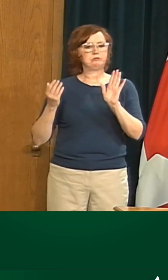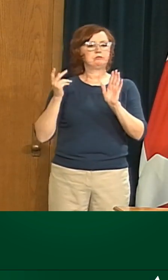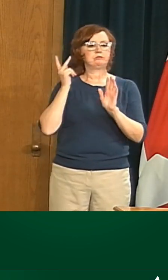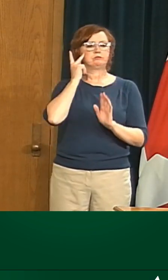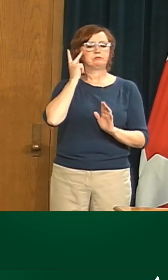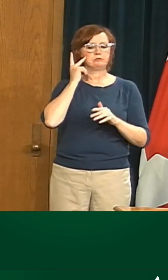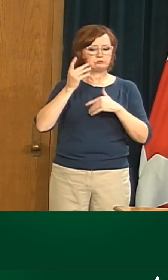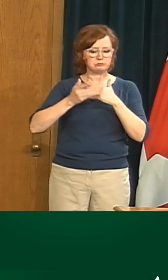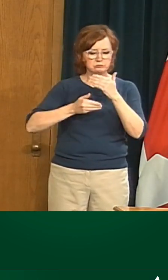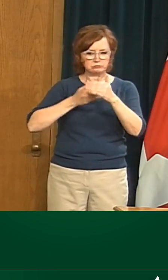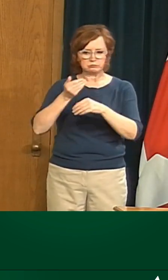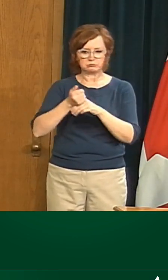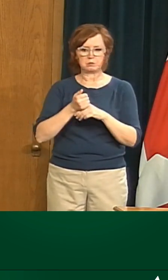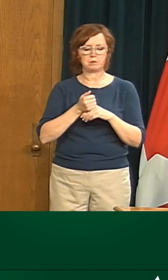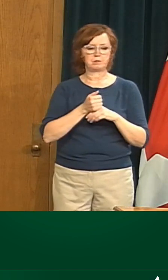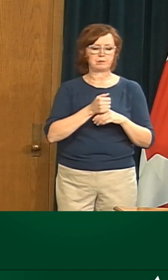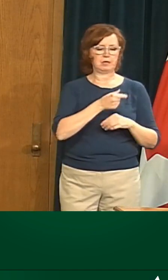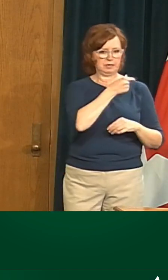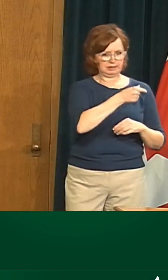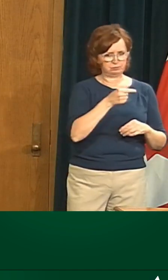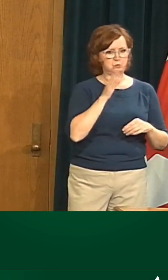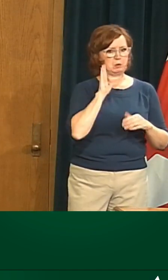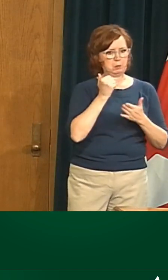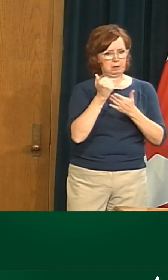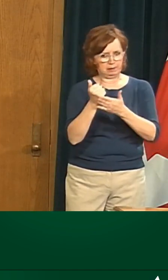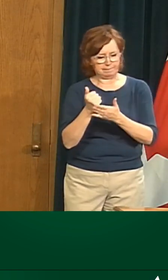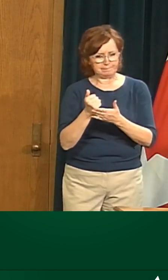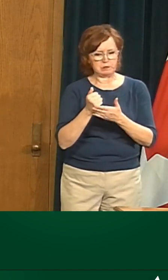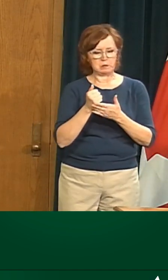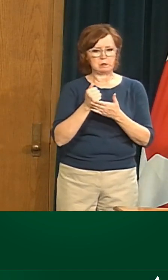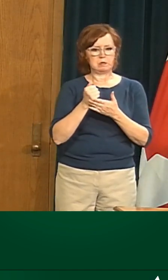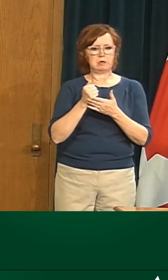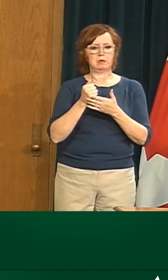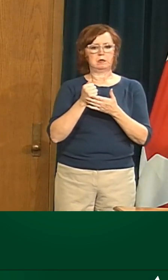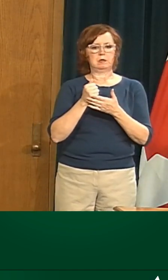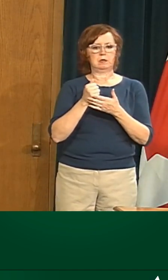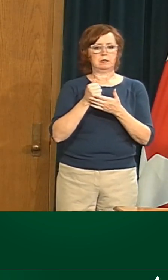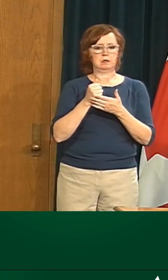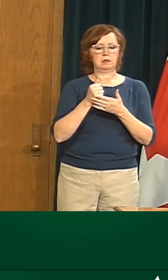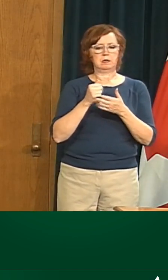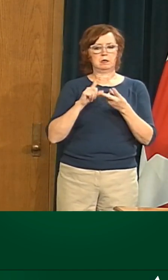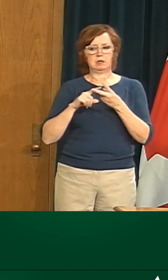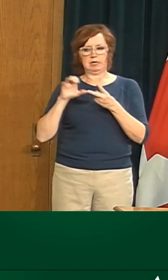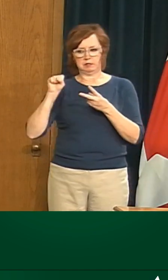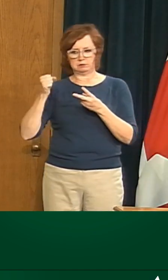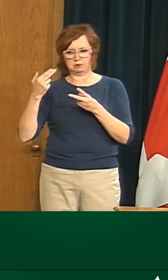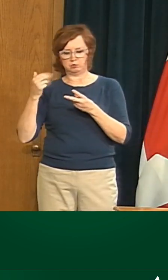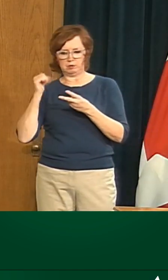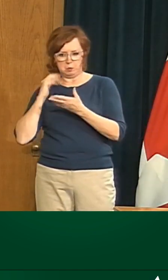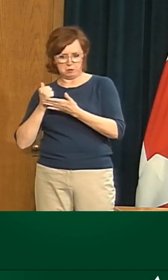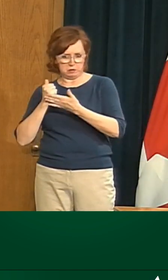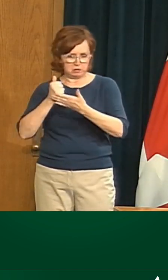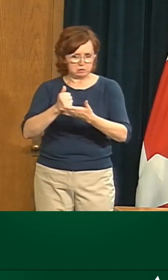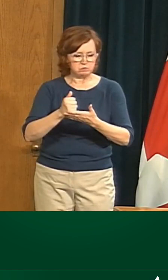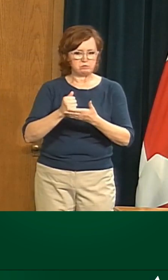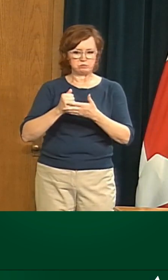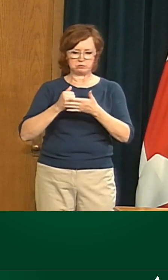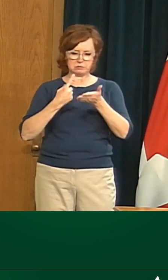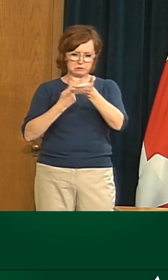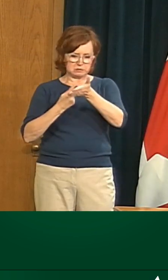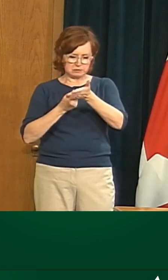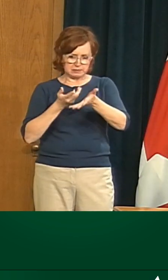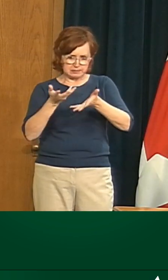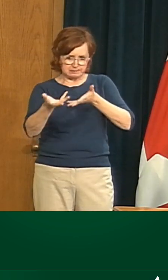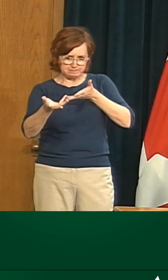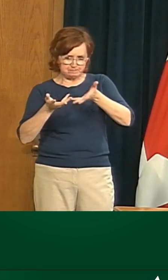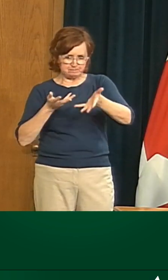to ensure that where they have questions with respect to policies that they, have all of the information